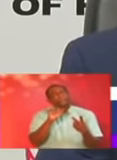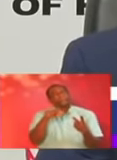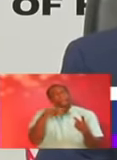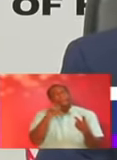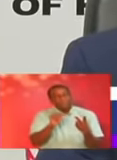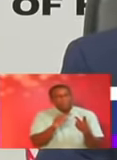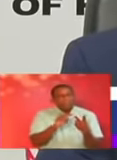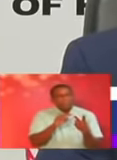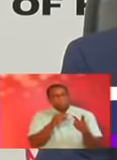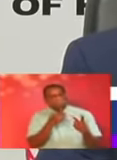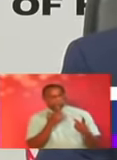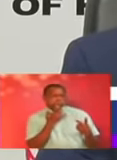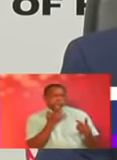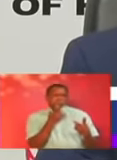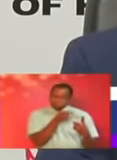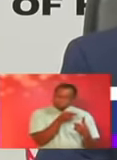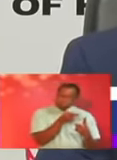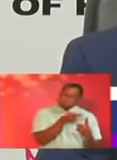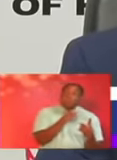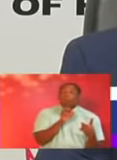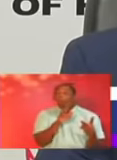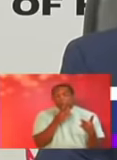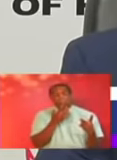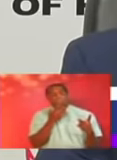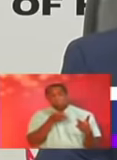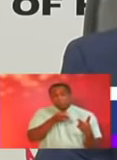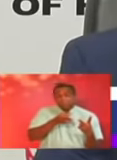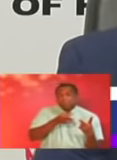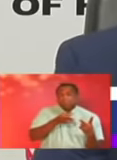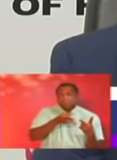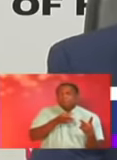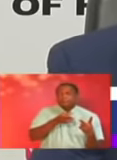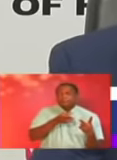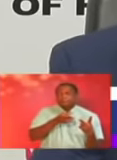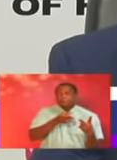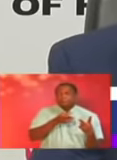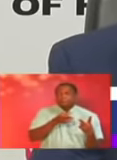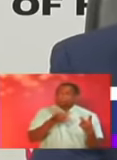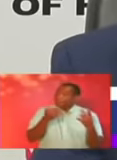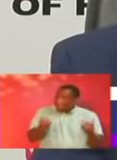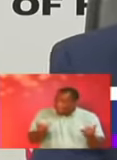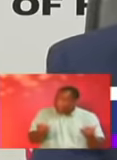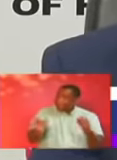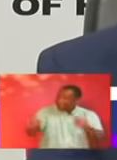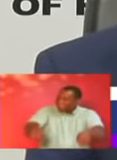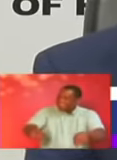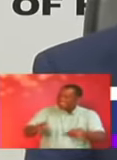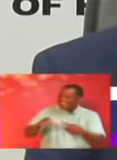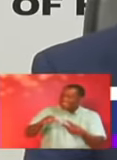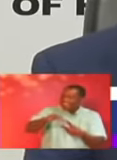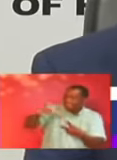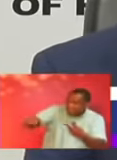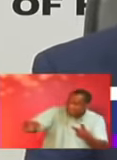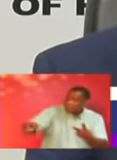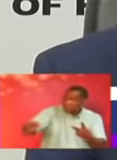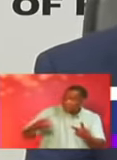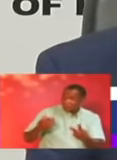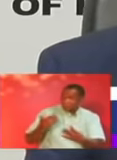excuse or that reason, we will see how that plays out. You wanted to know how this average